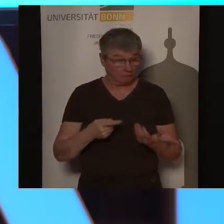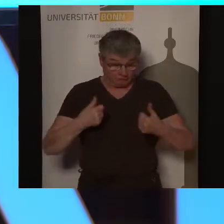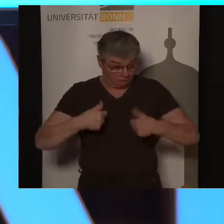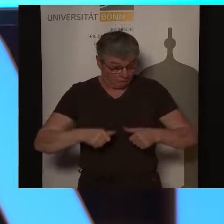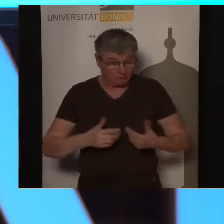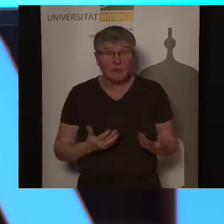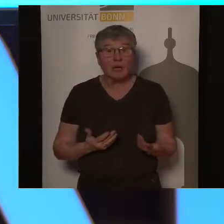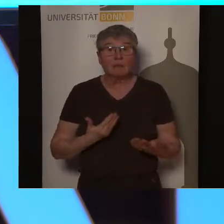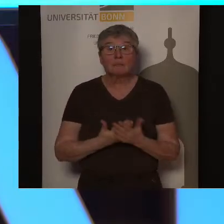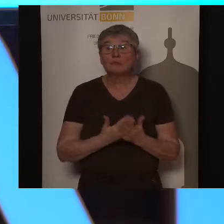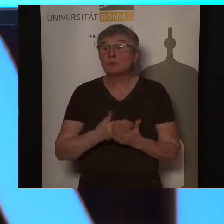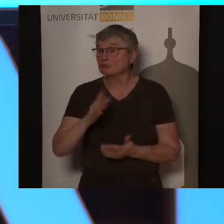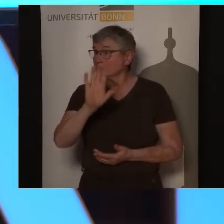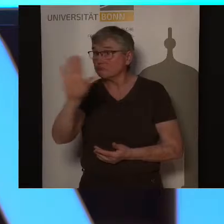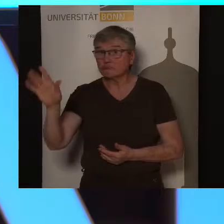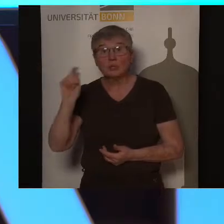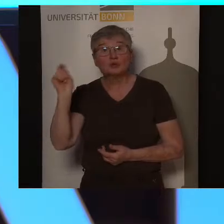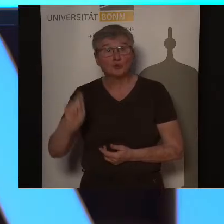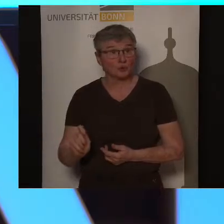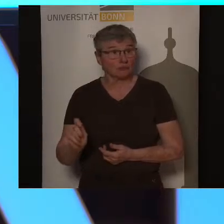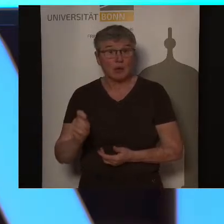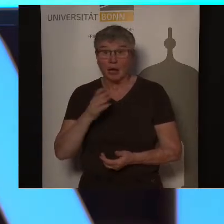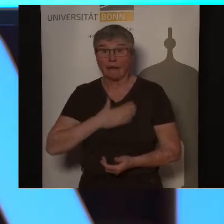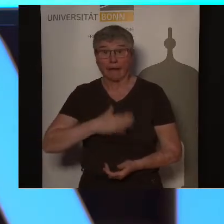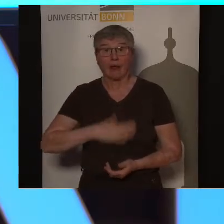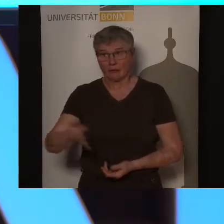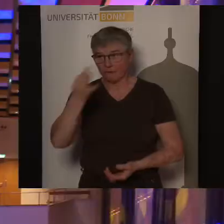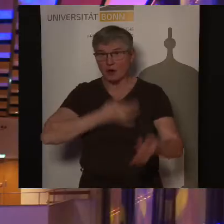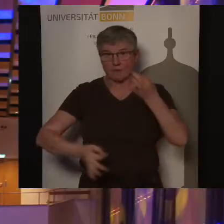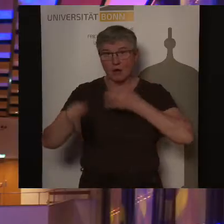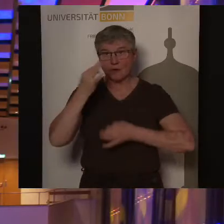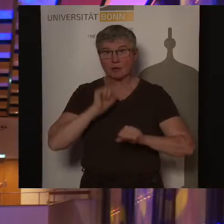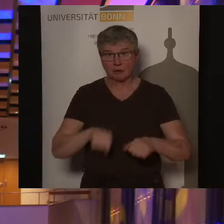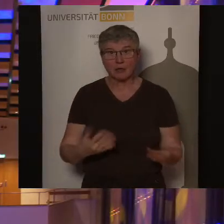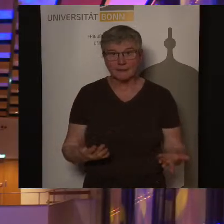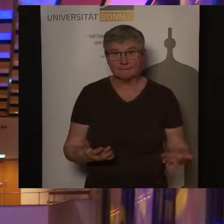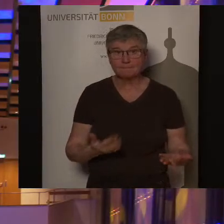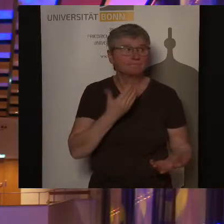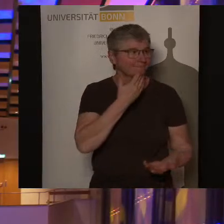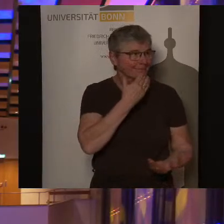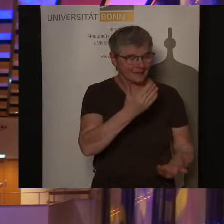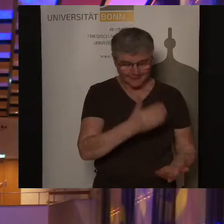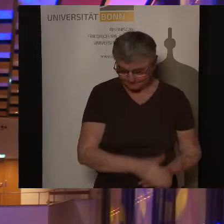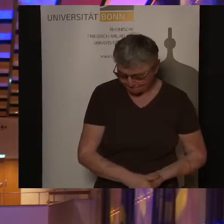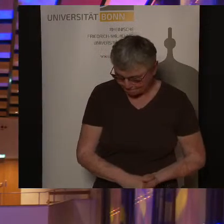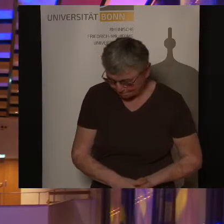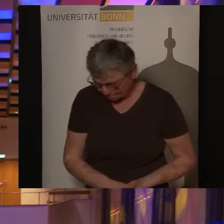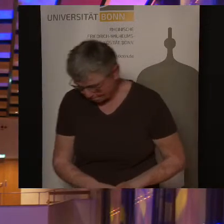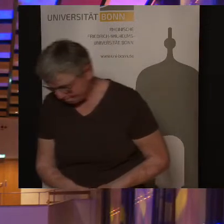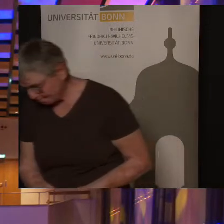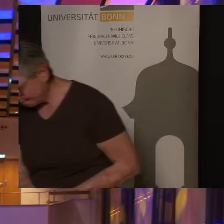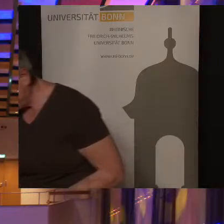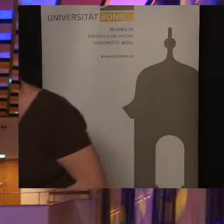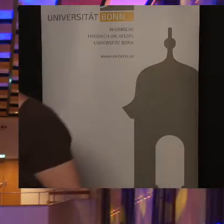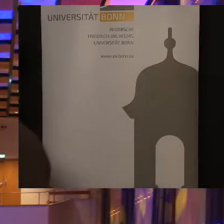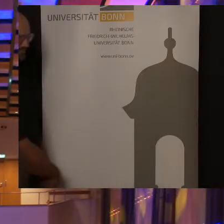to say is that you can always turn to us, also if you have a serious problem. Thank you.